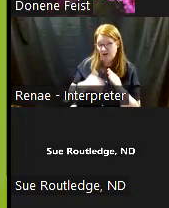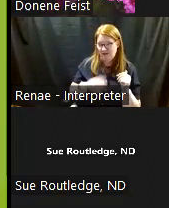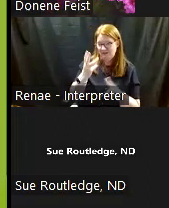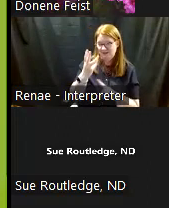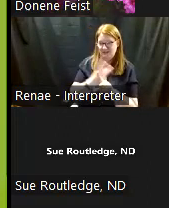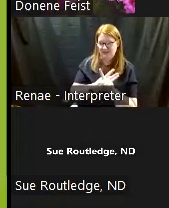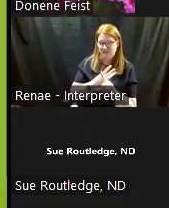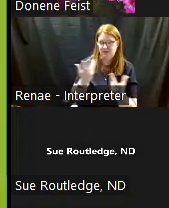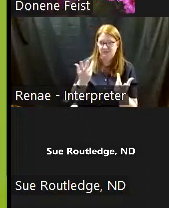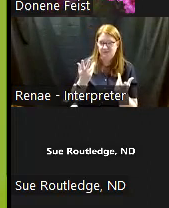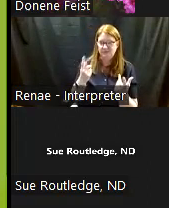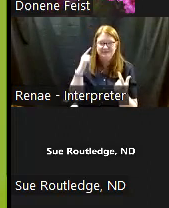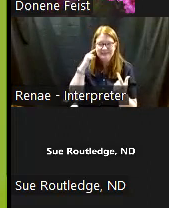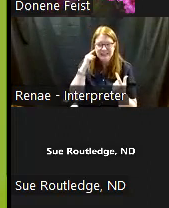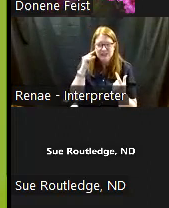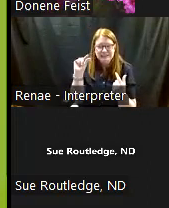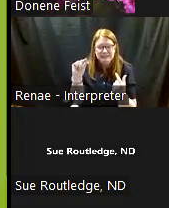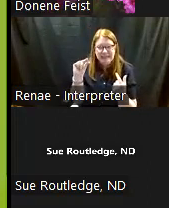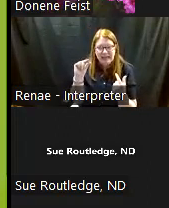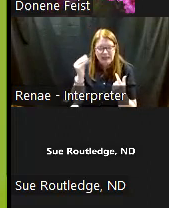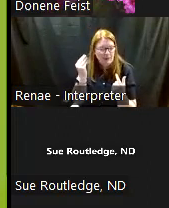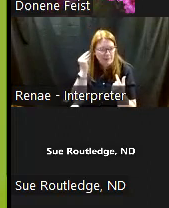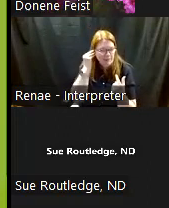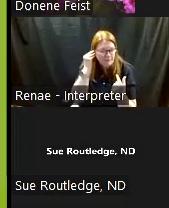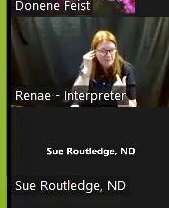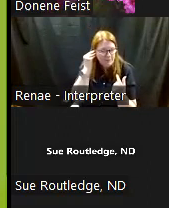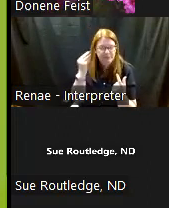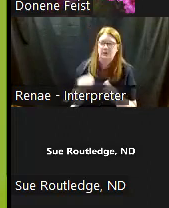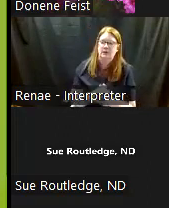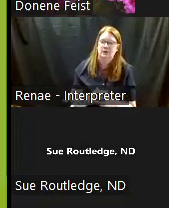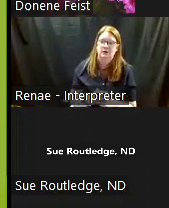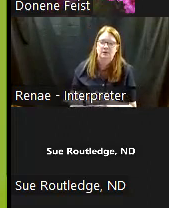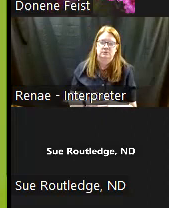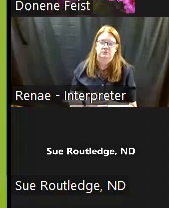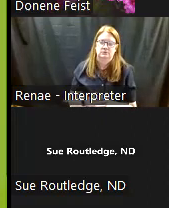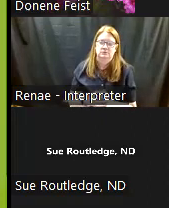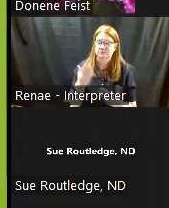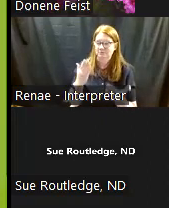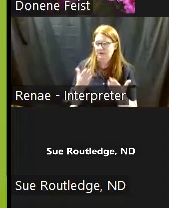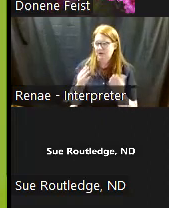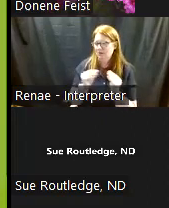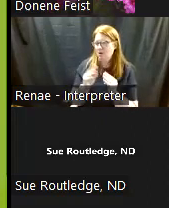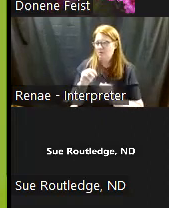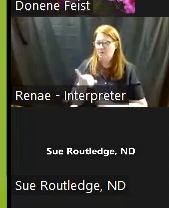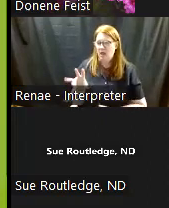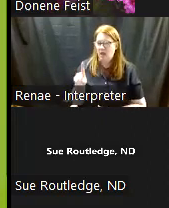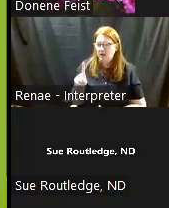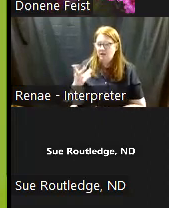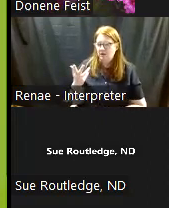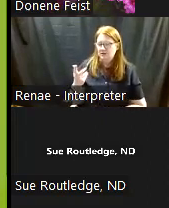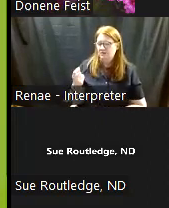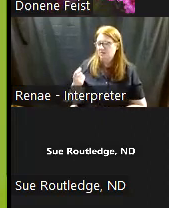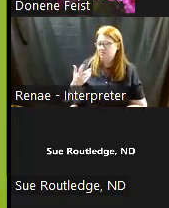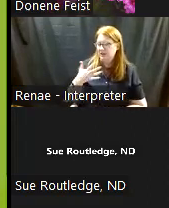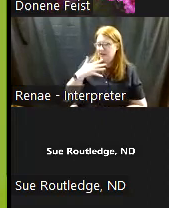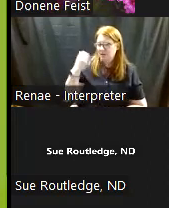ear canals or ears are just so tiny. That's the only way that it's going to stay on and in their ear. Maybe they have a more mild hearing loss when they get a little bigger. We